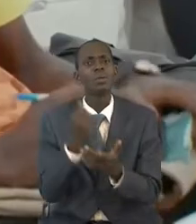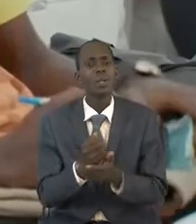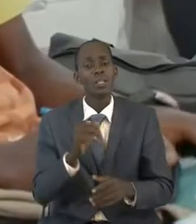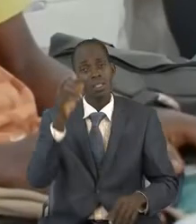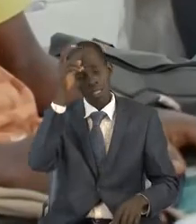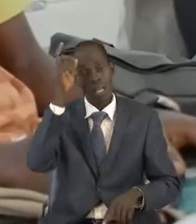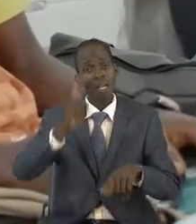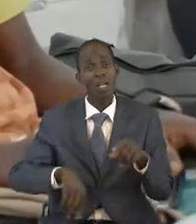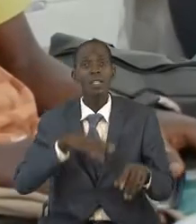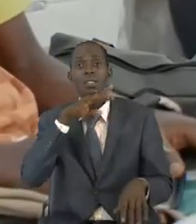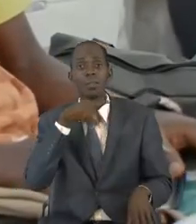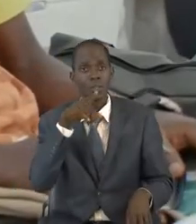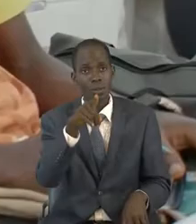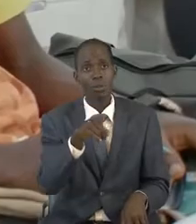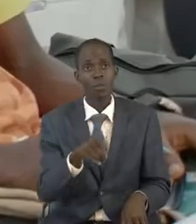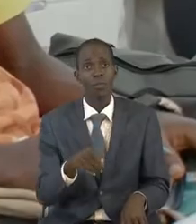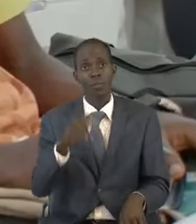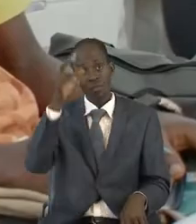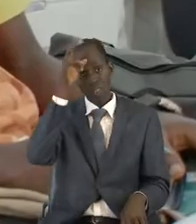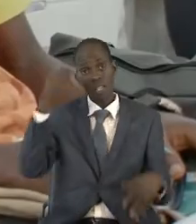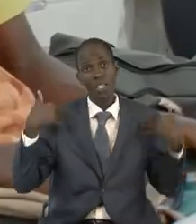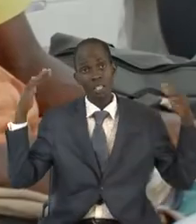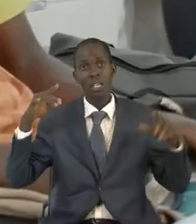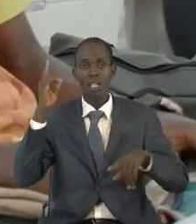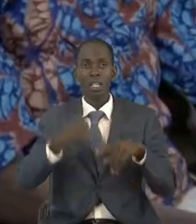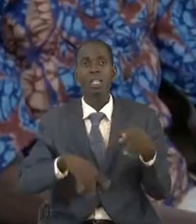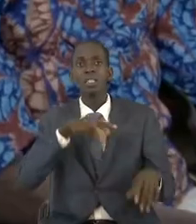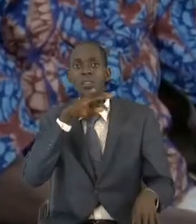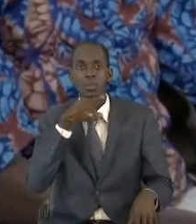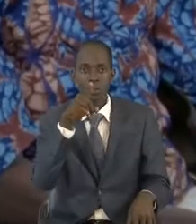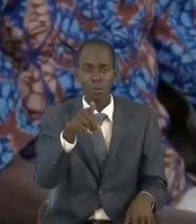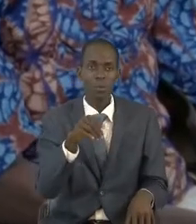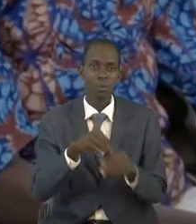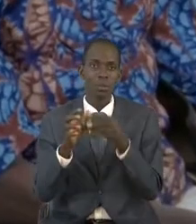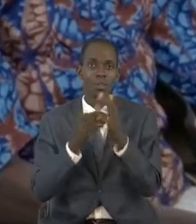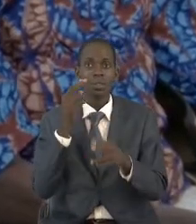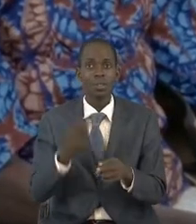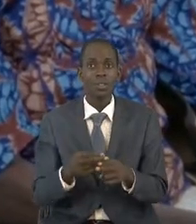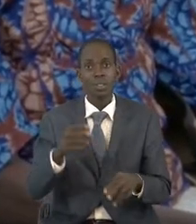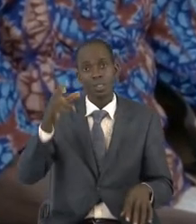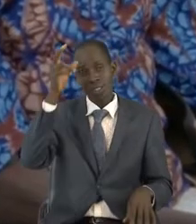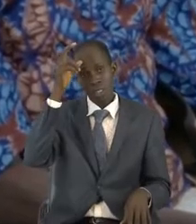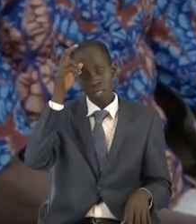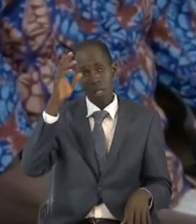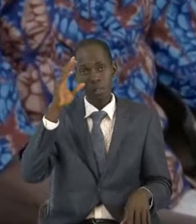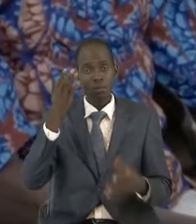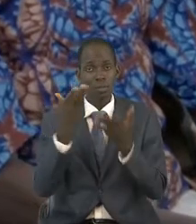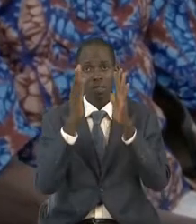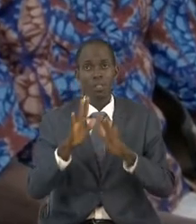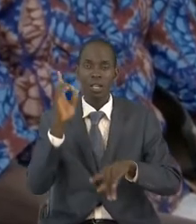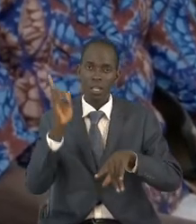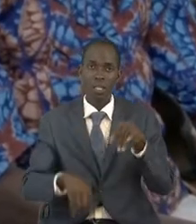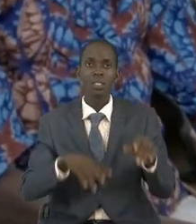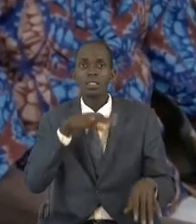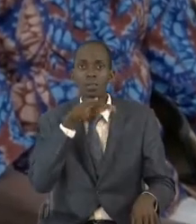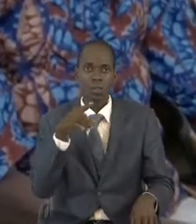you. His angels cannot defile you. His men cannot defile you.